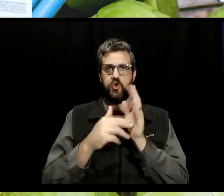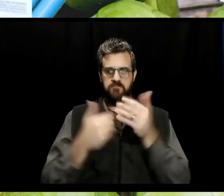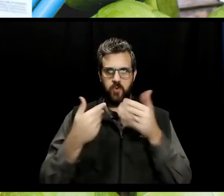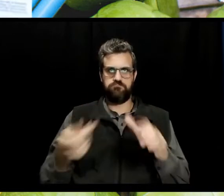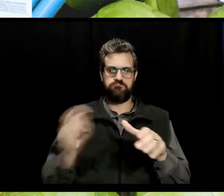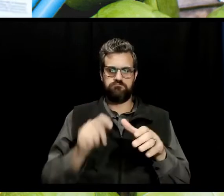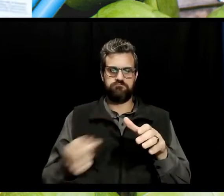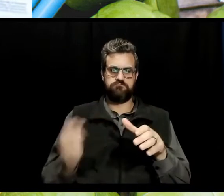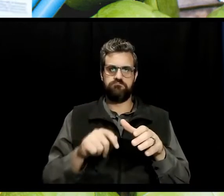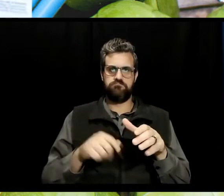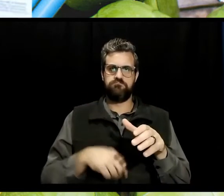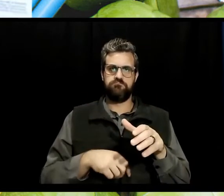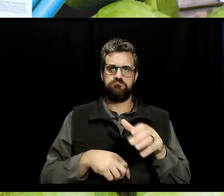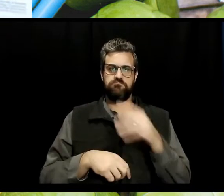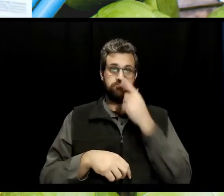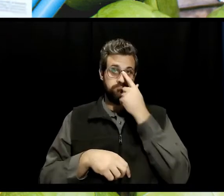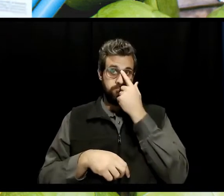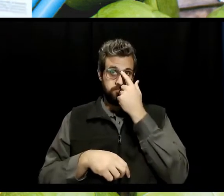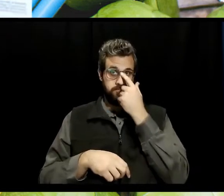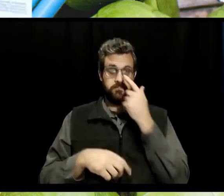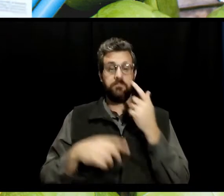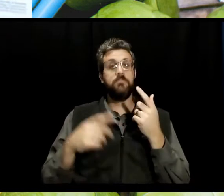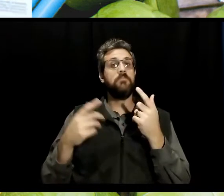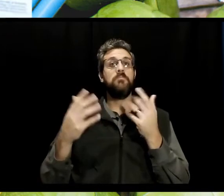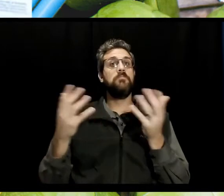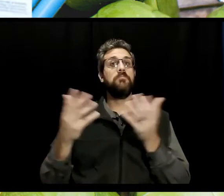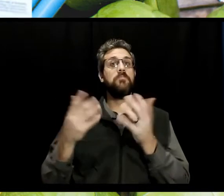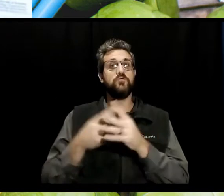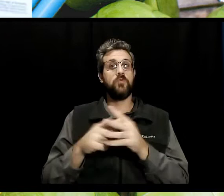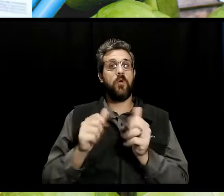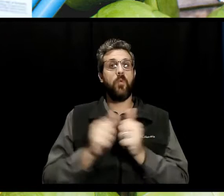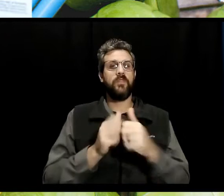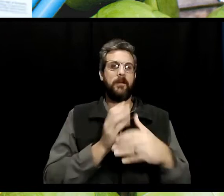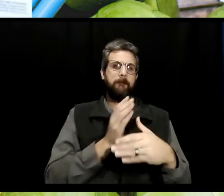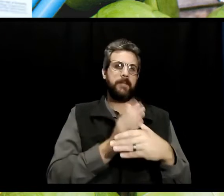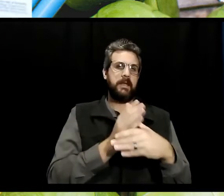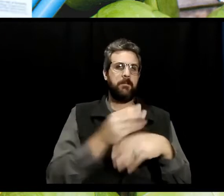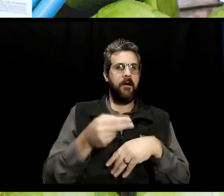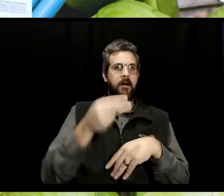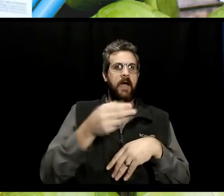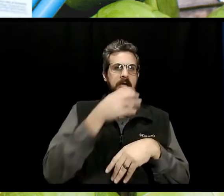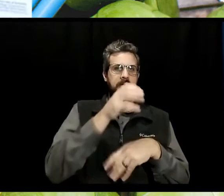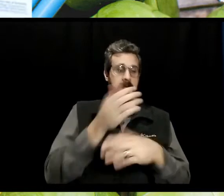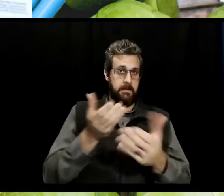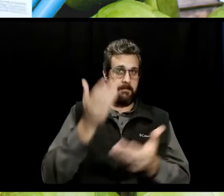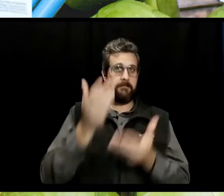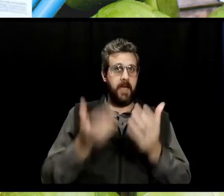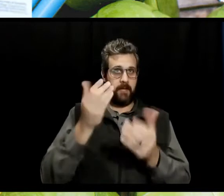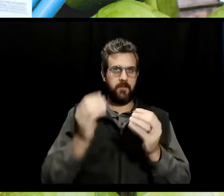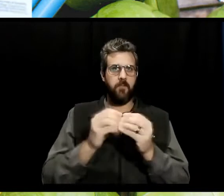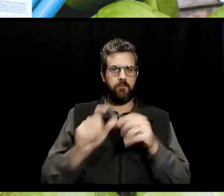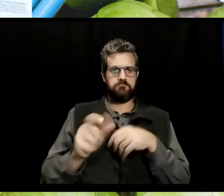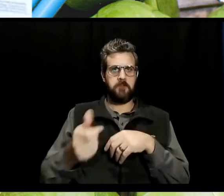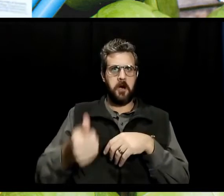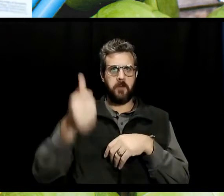my skillet. And you're going to start off with a medium to high heat. You may need to turn up that heat